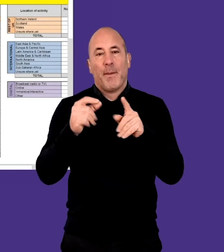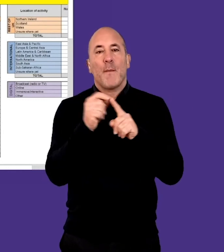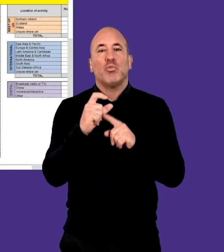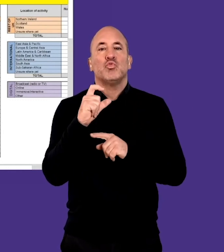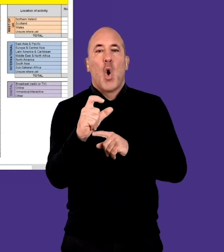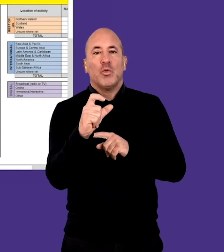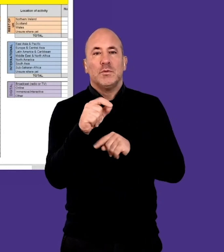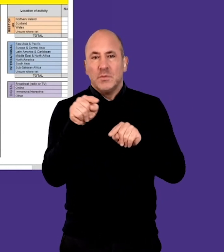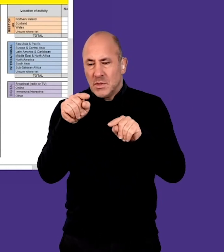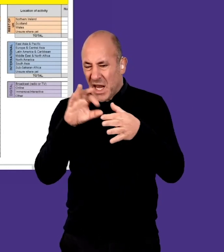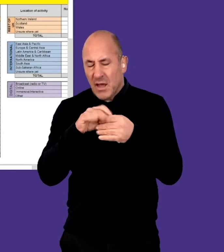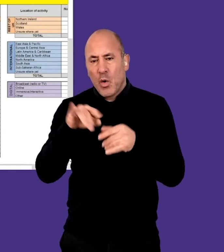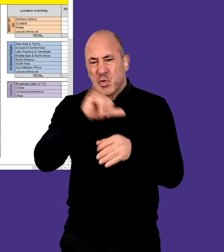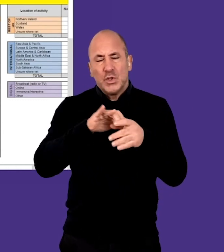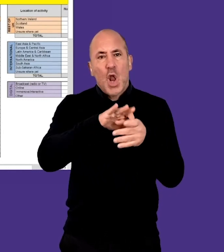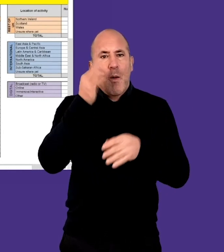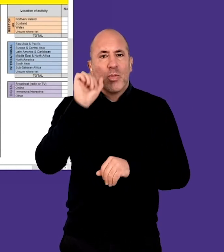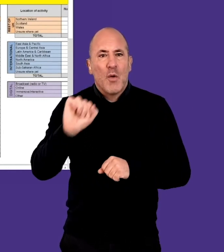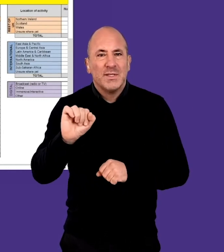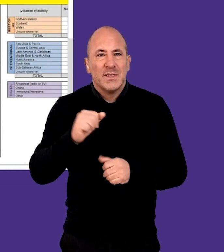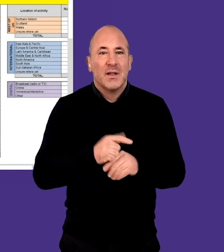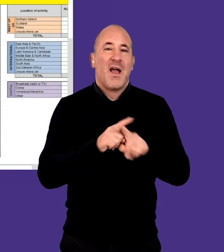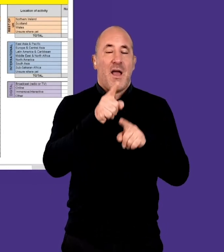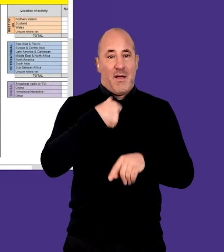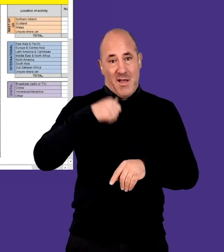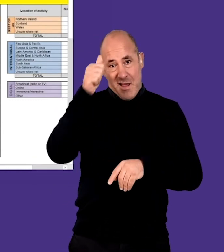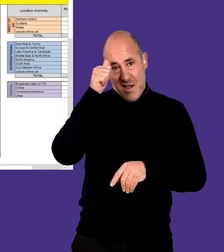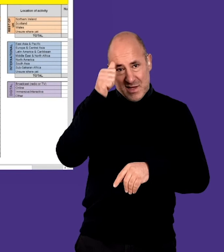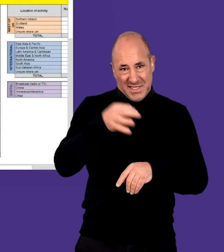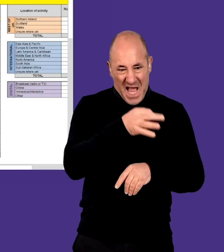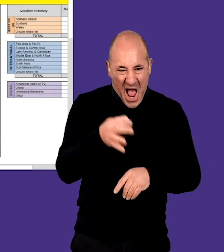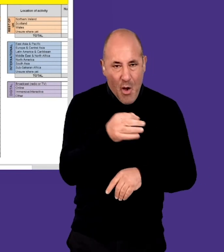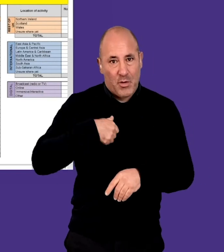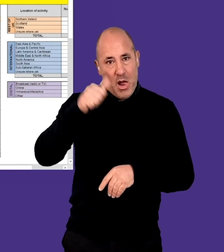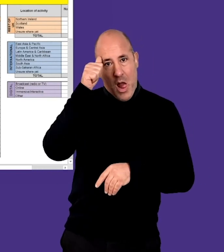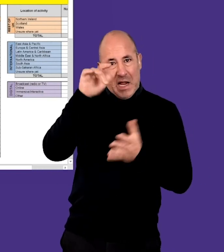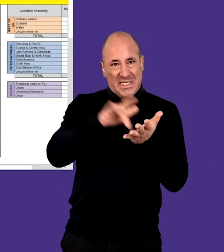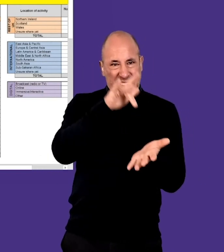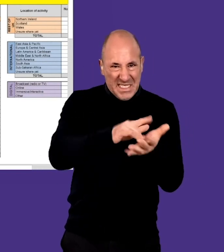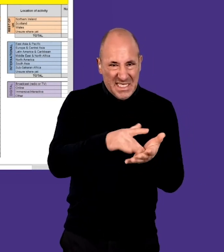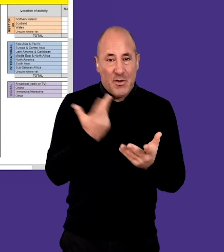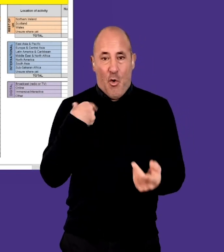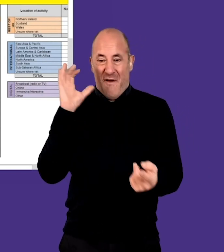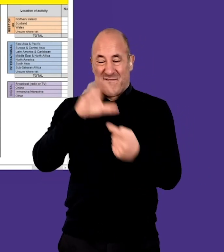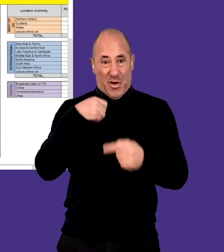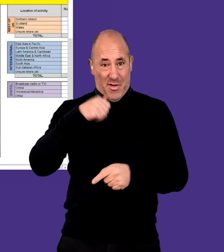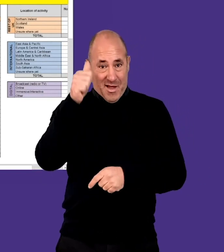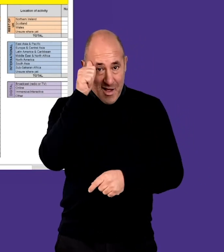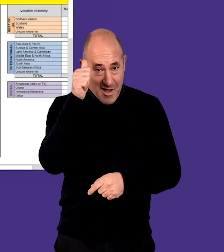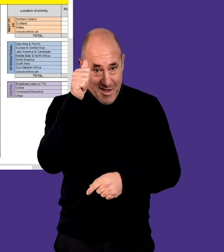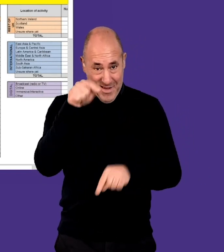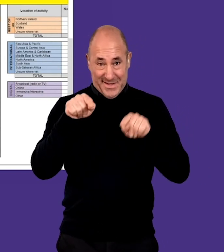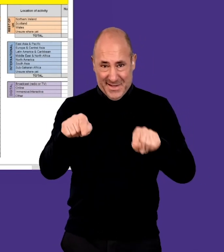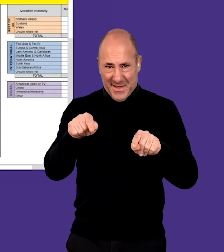search a postcode to find out which local authority it belongs to. So if you know the town or the city or the